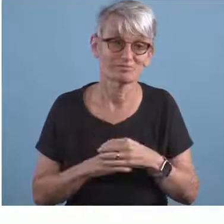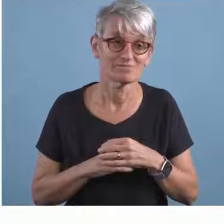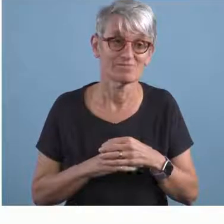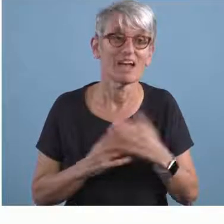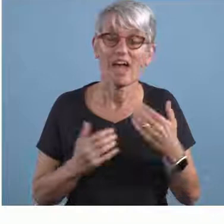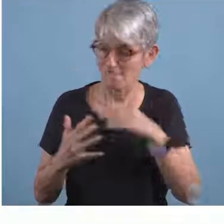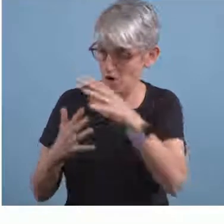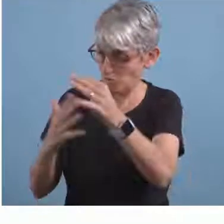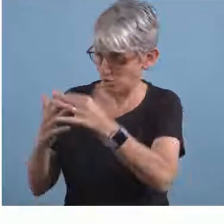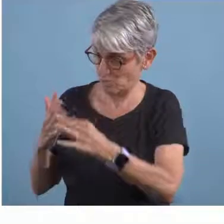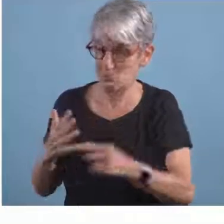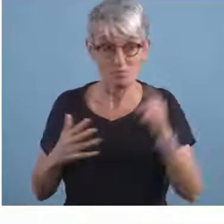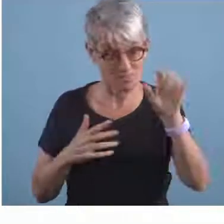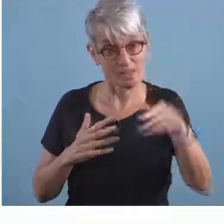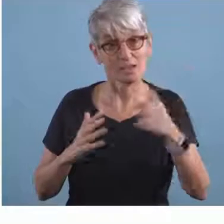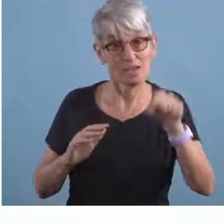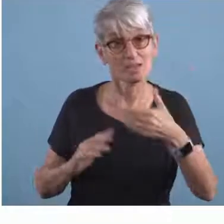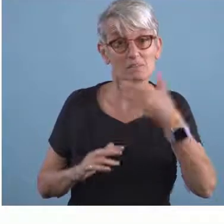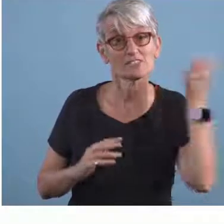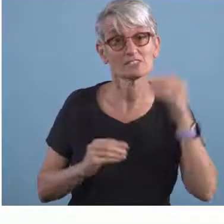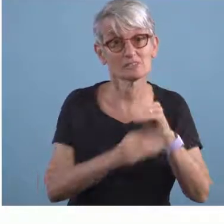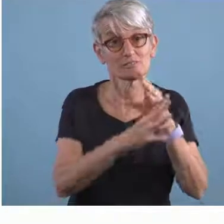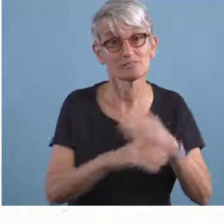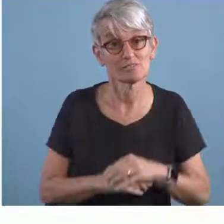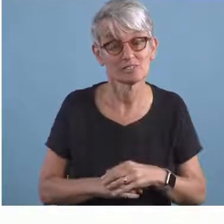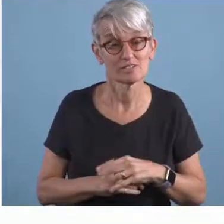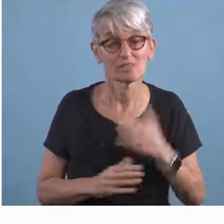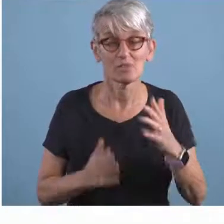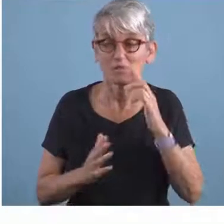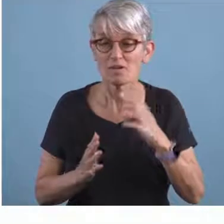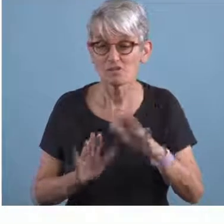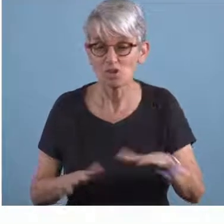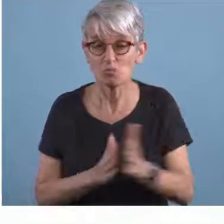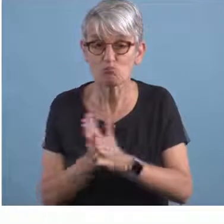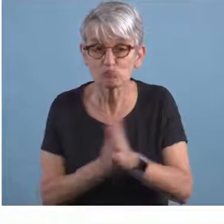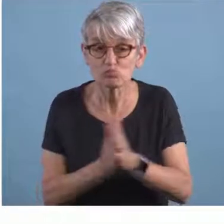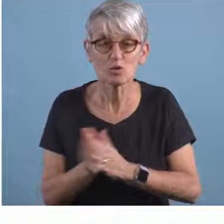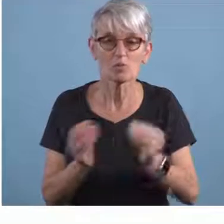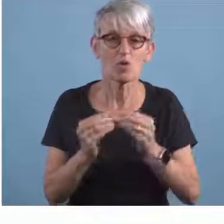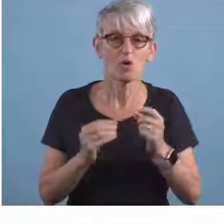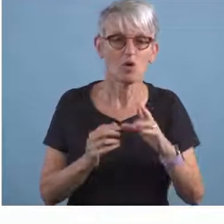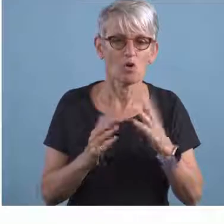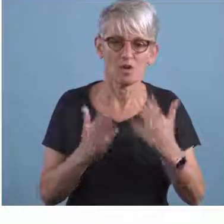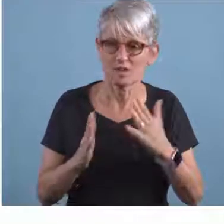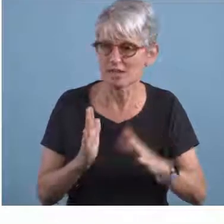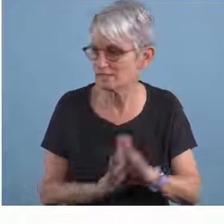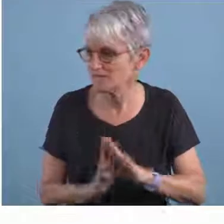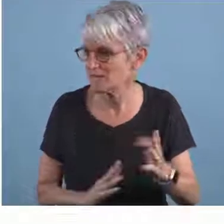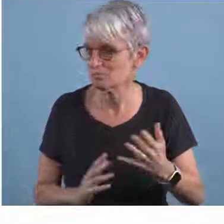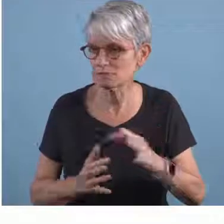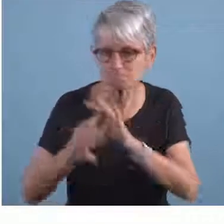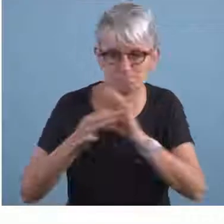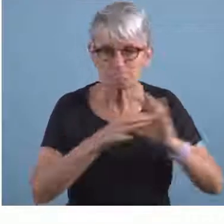are other options, because maybe it's motivating to the kids, or maybe it's the way to develop a